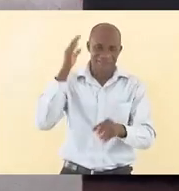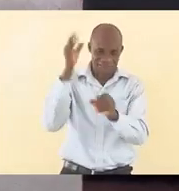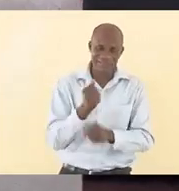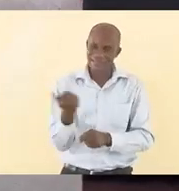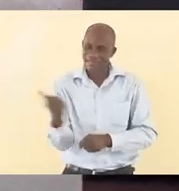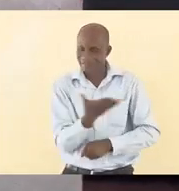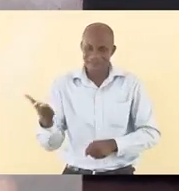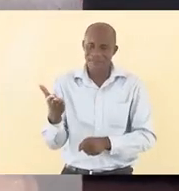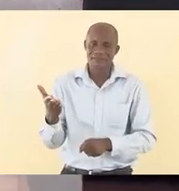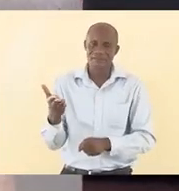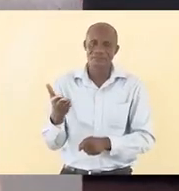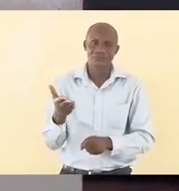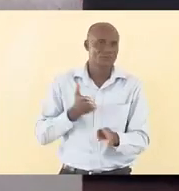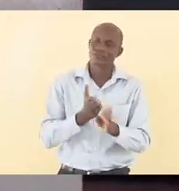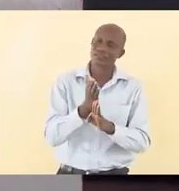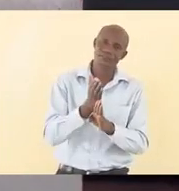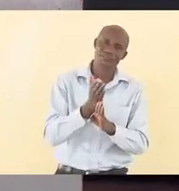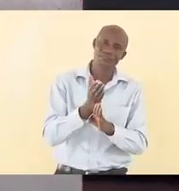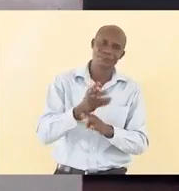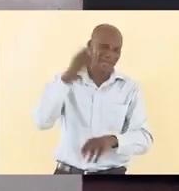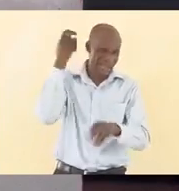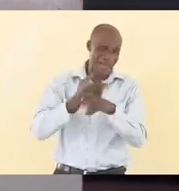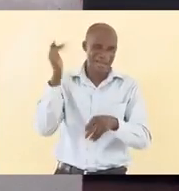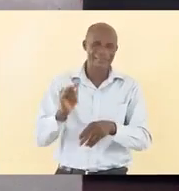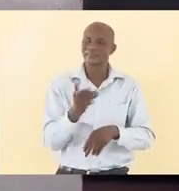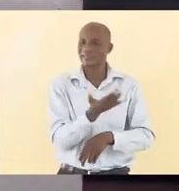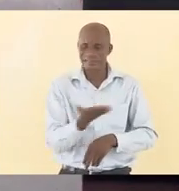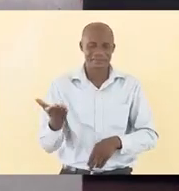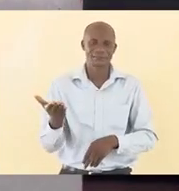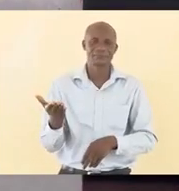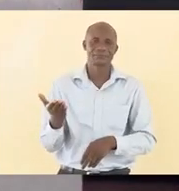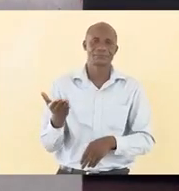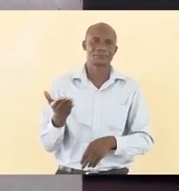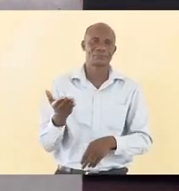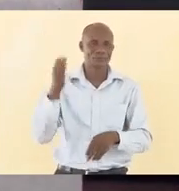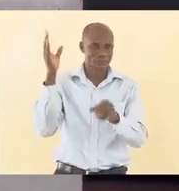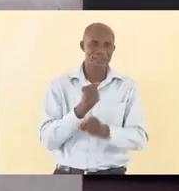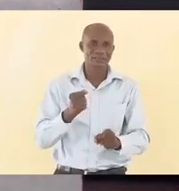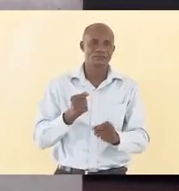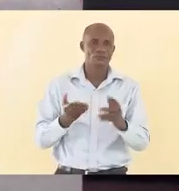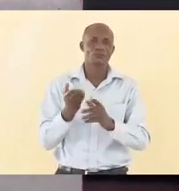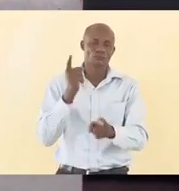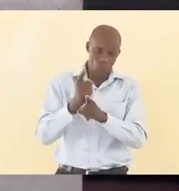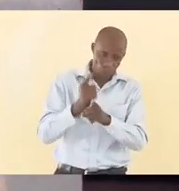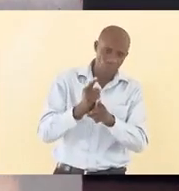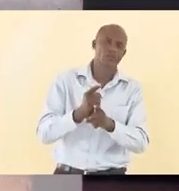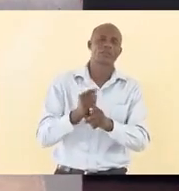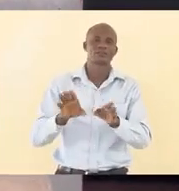straight through the right door. Hardly anything through the right door.